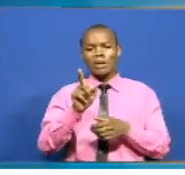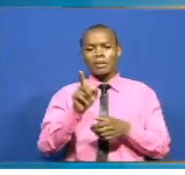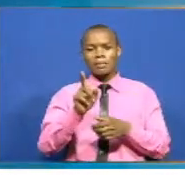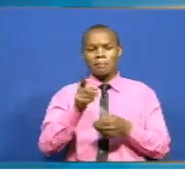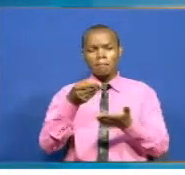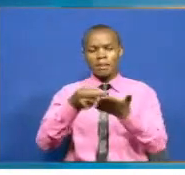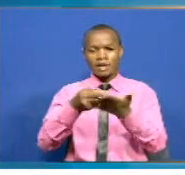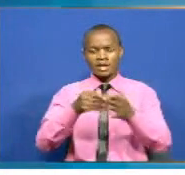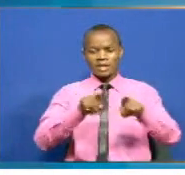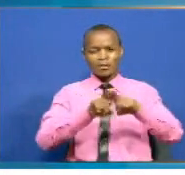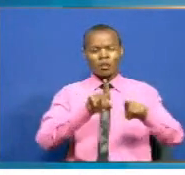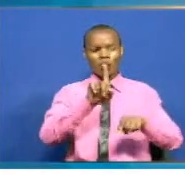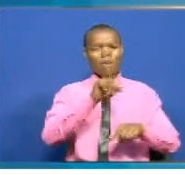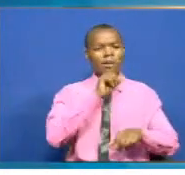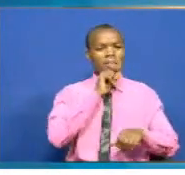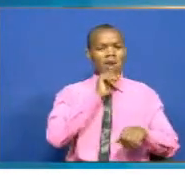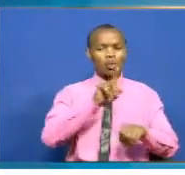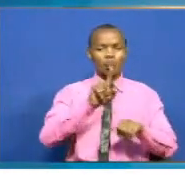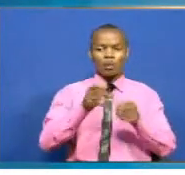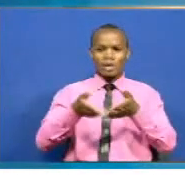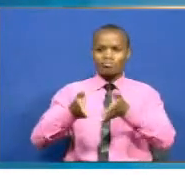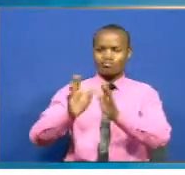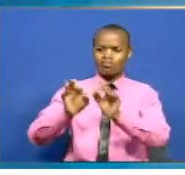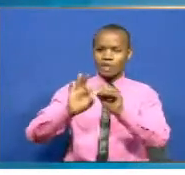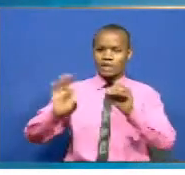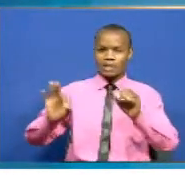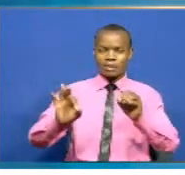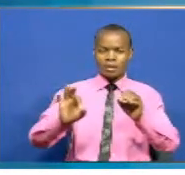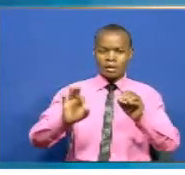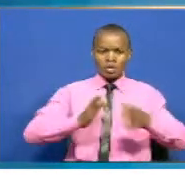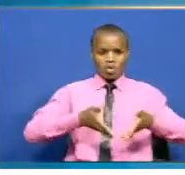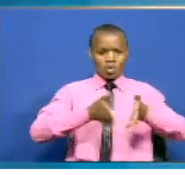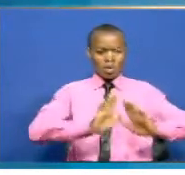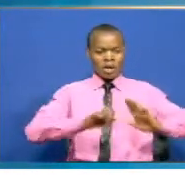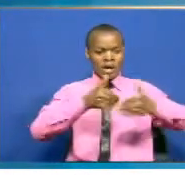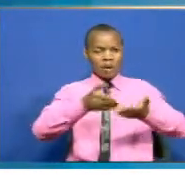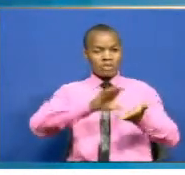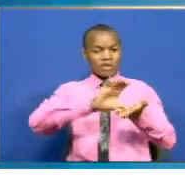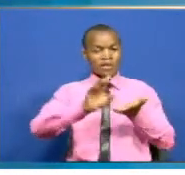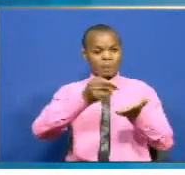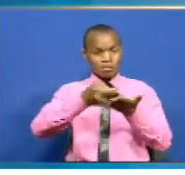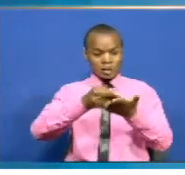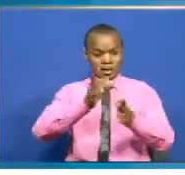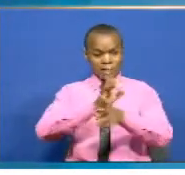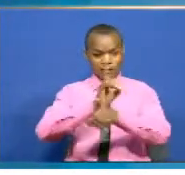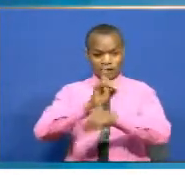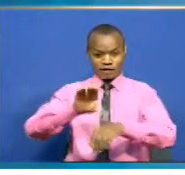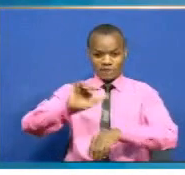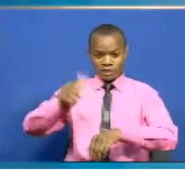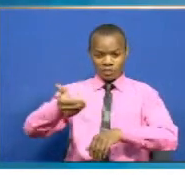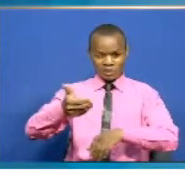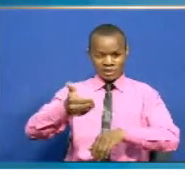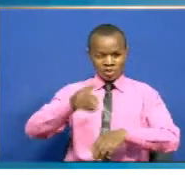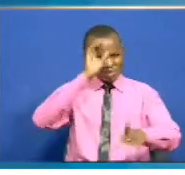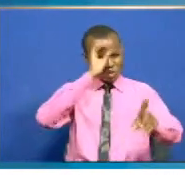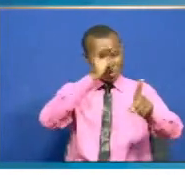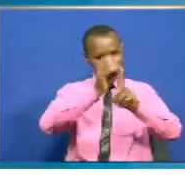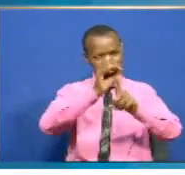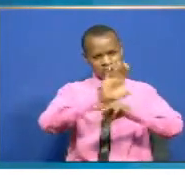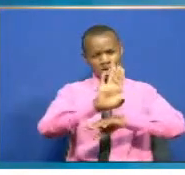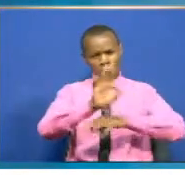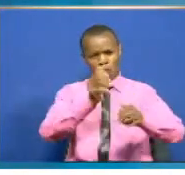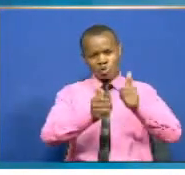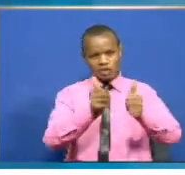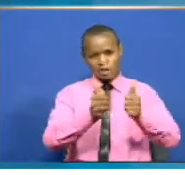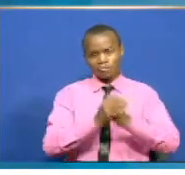1 kilometer, you know, formula of, you know, allocating resources to different regions. I don't know what your justification would be. For those